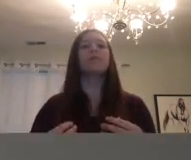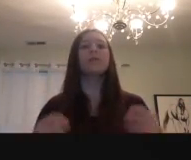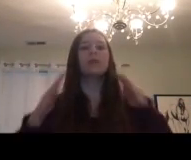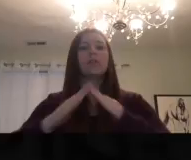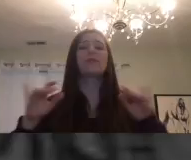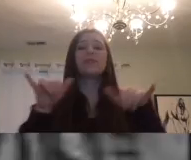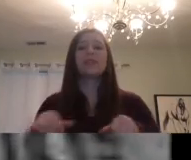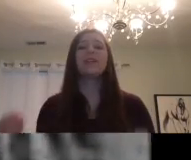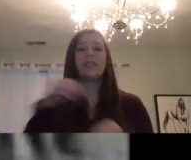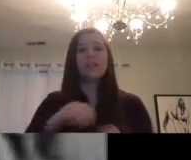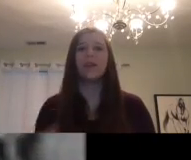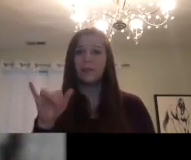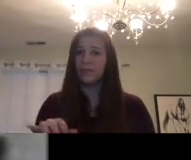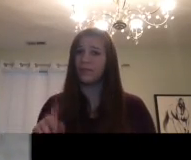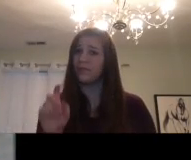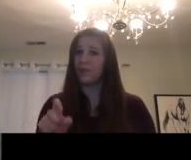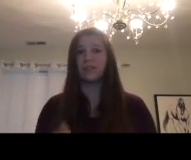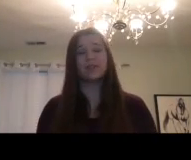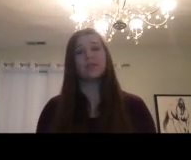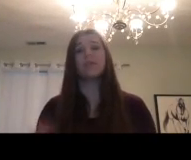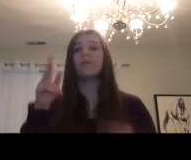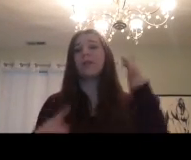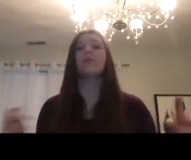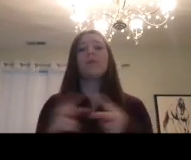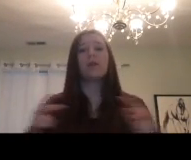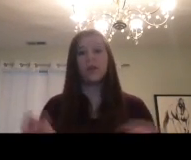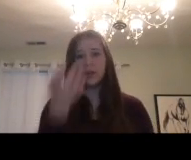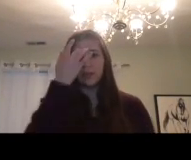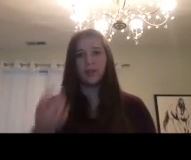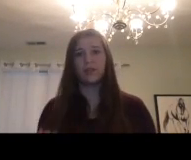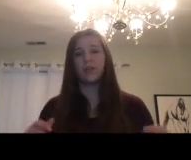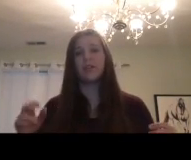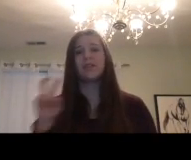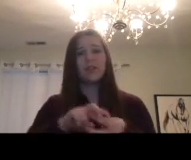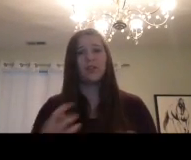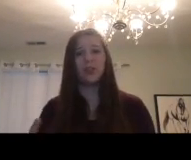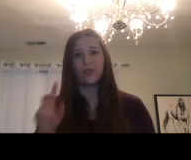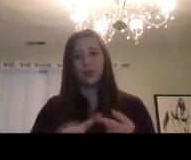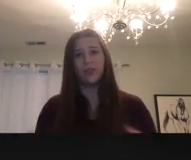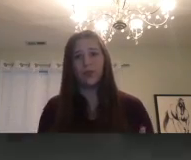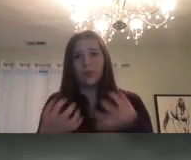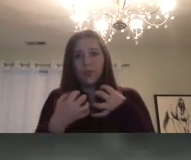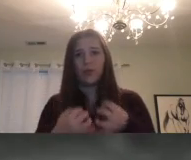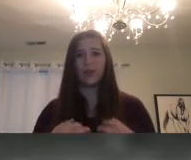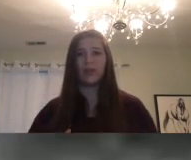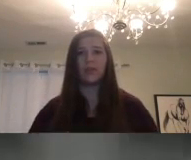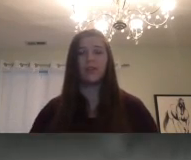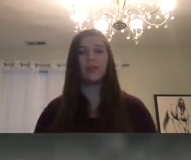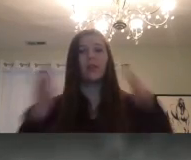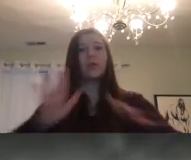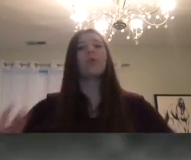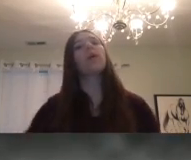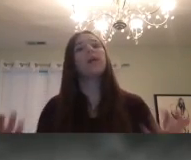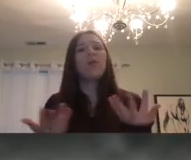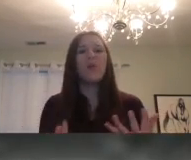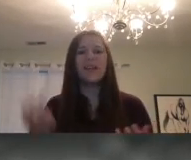outside. A quarantine notice is posted on the door of the hospital as sick children struggle to breathe. All is quiet